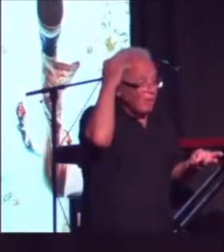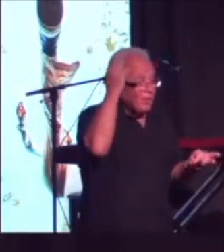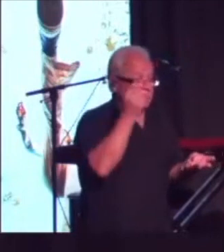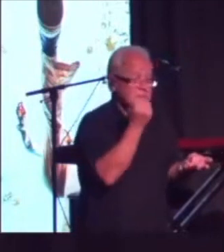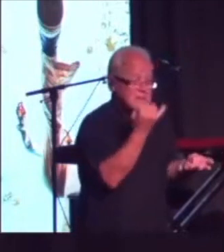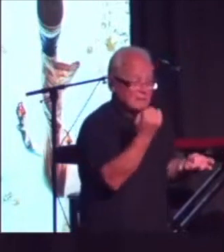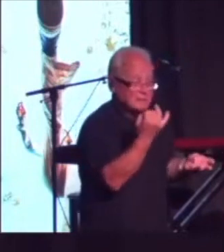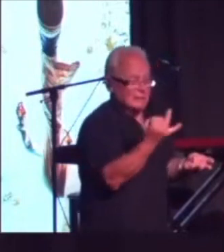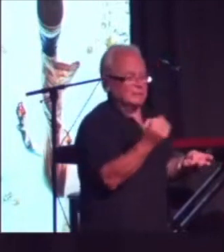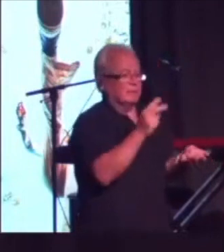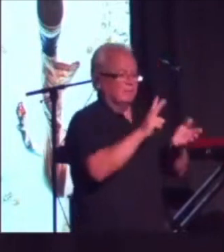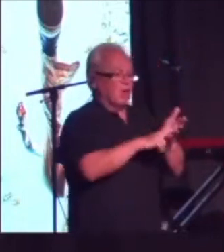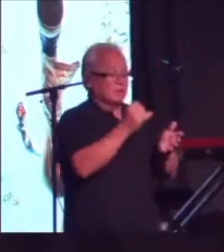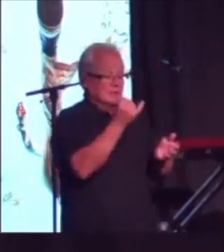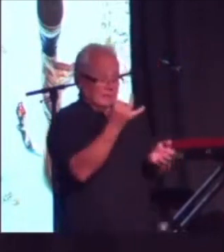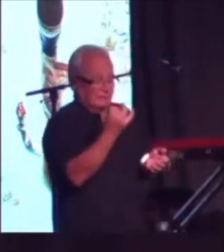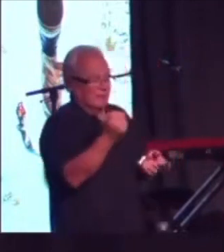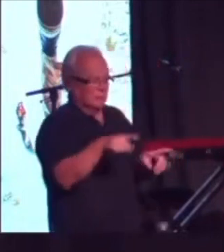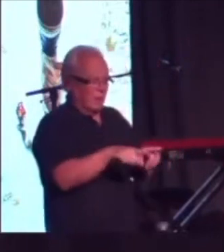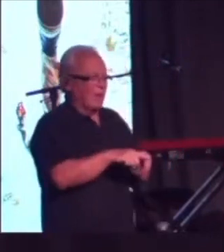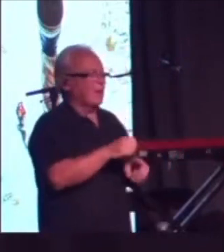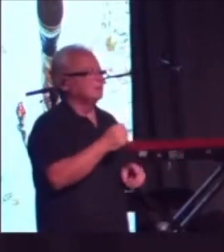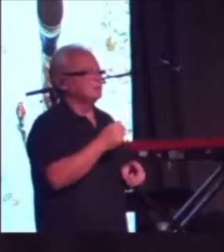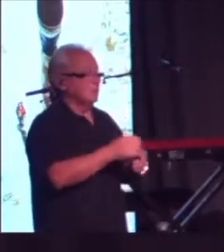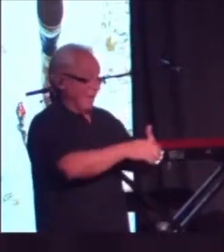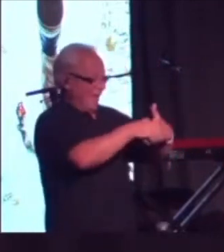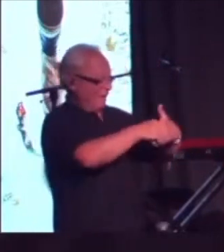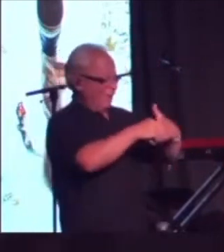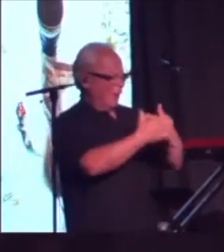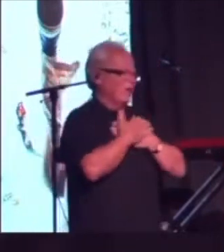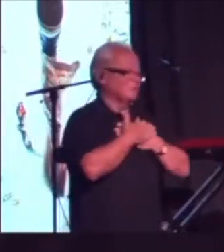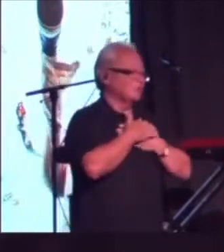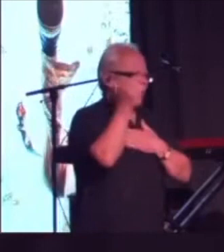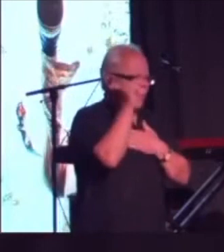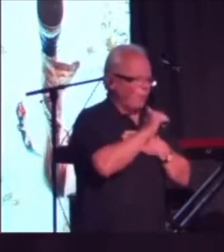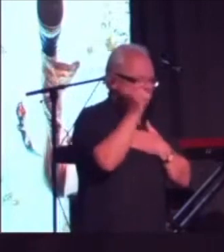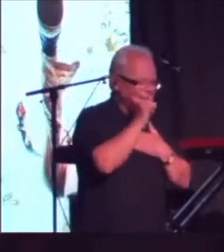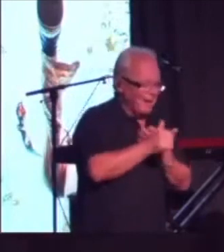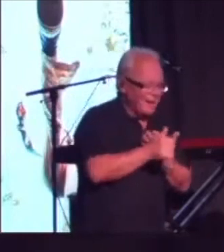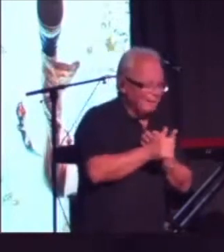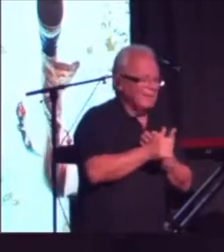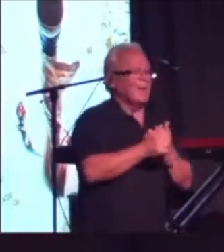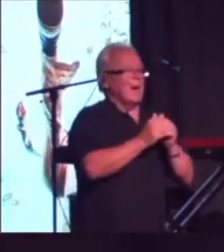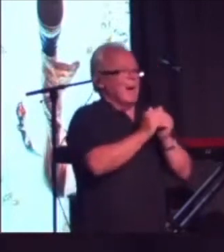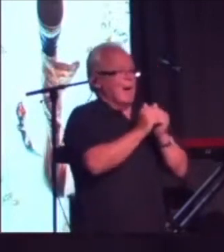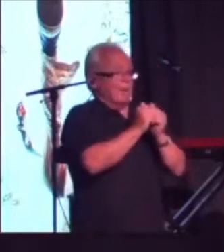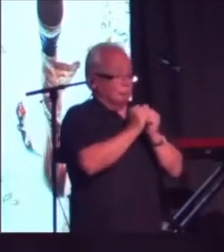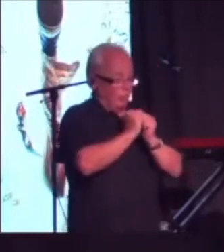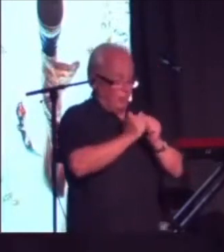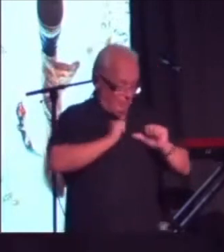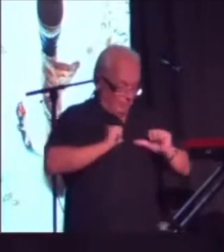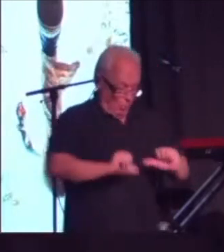17, verse 17 says, a friend loves at all times, and a brother is born for